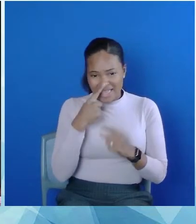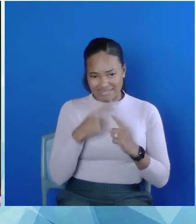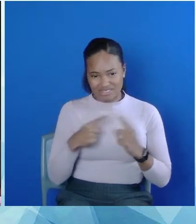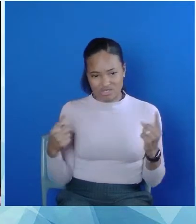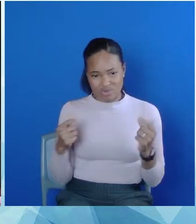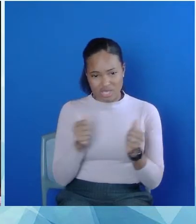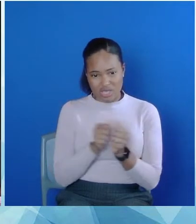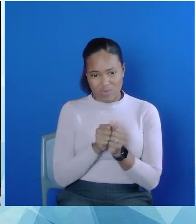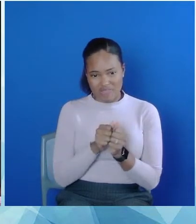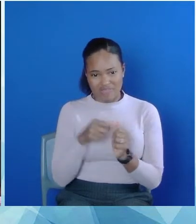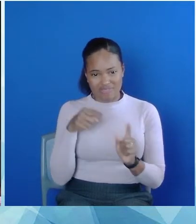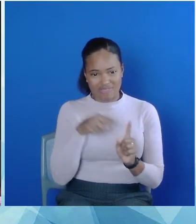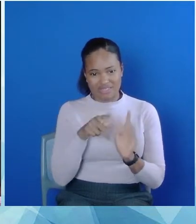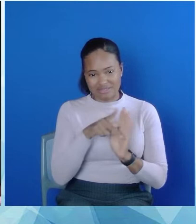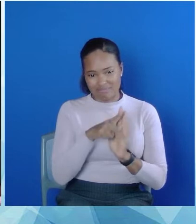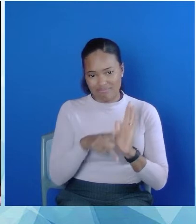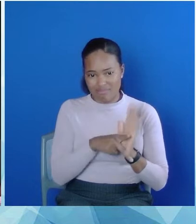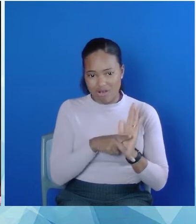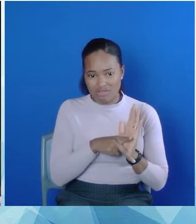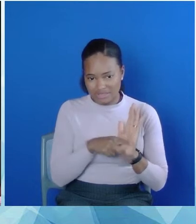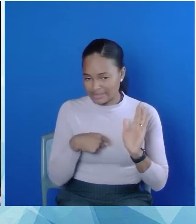policy.